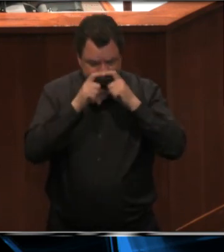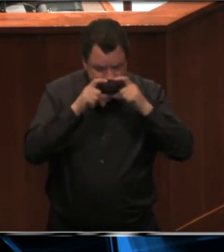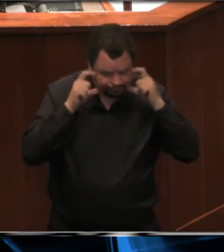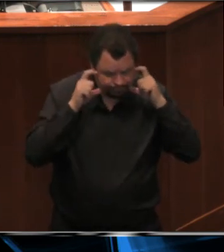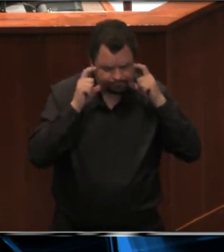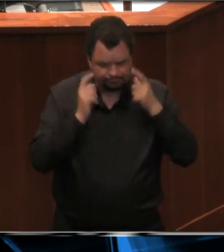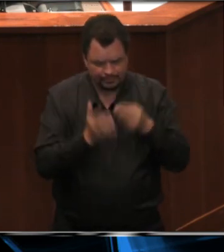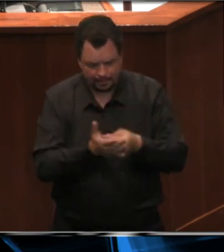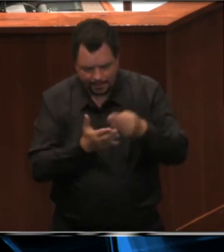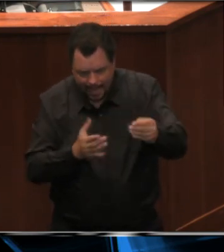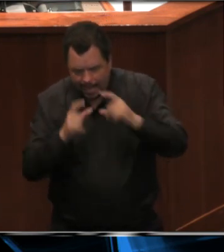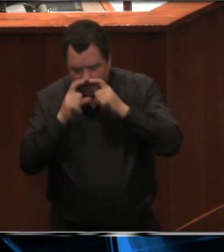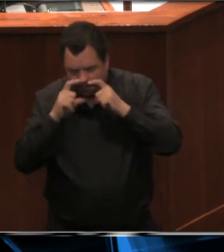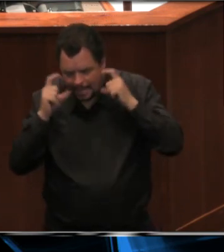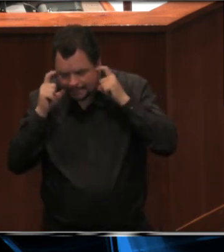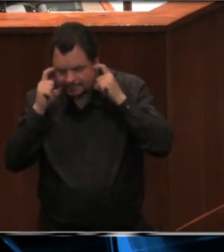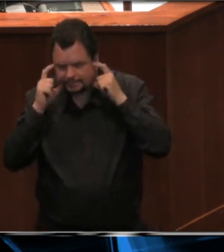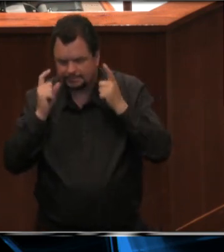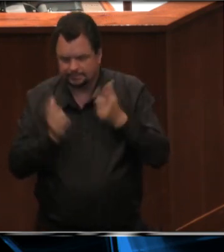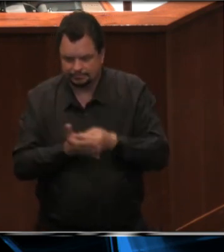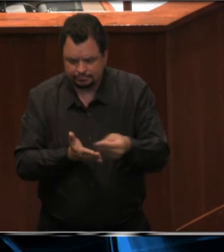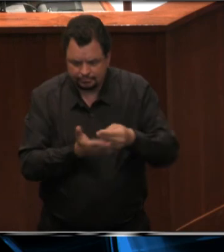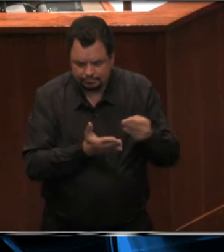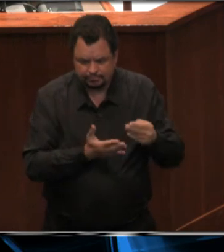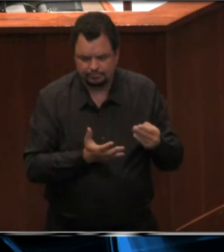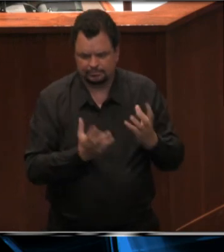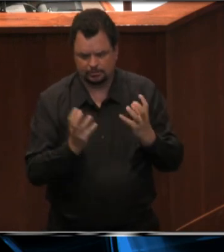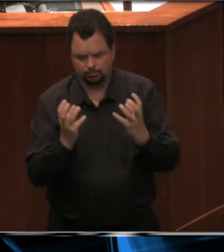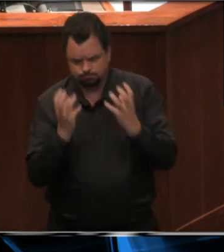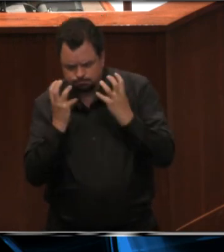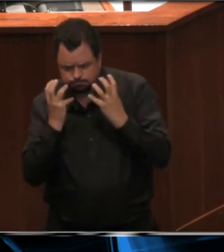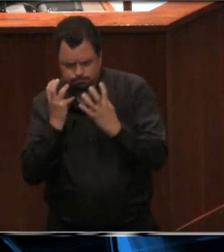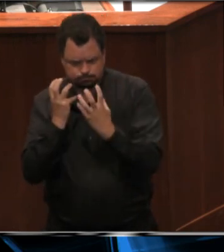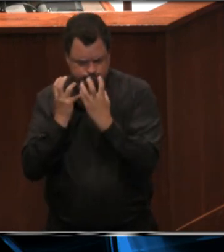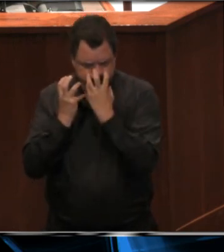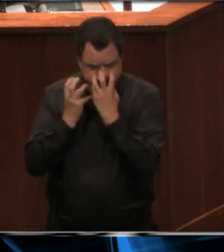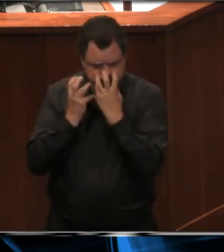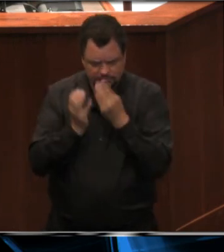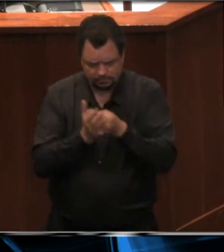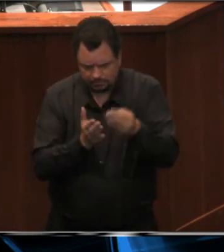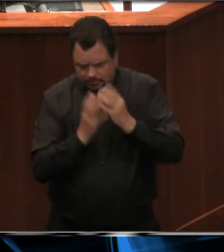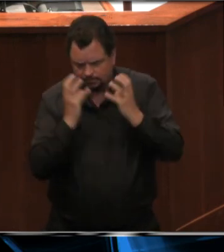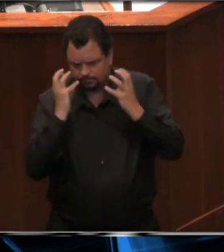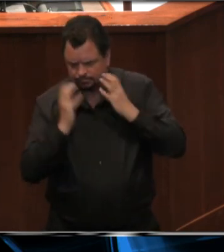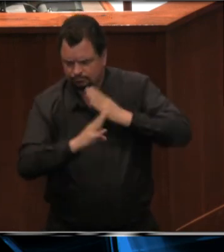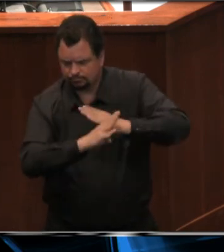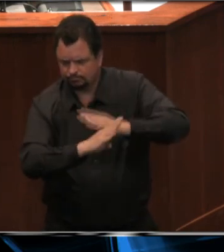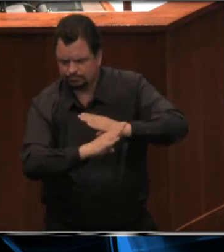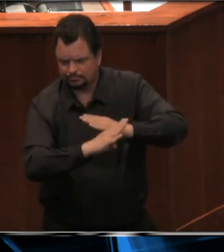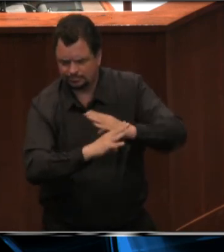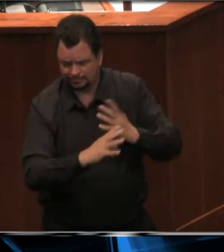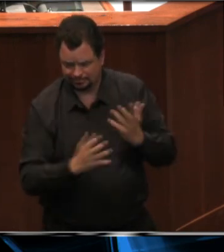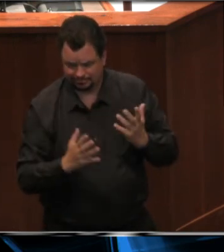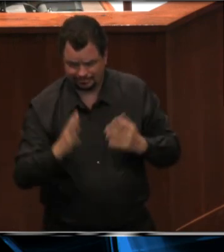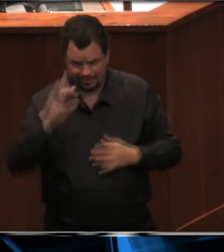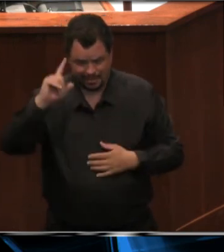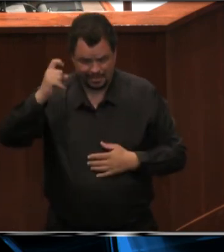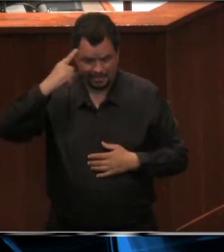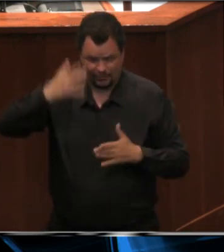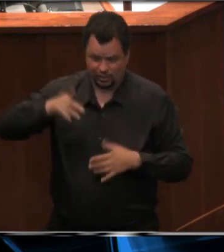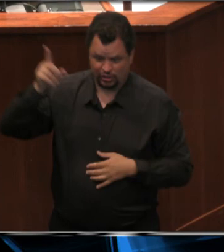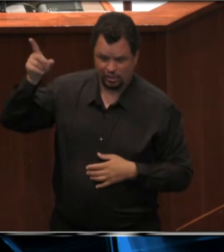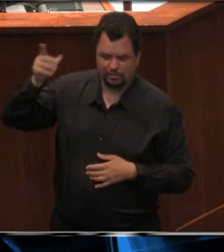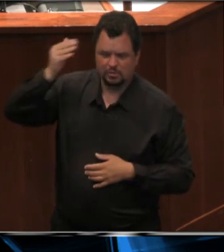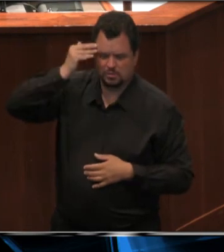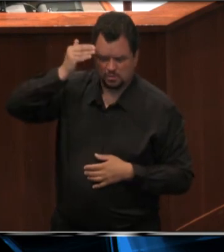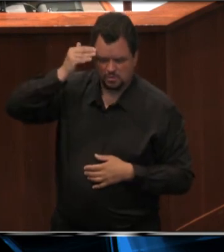has no supply of hand sanitizer, and I have been told I will get 1 mask from the governor. I don't know if that's each day or for a week or maybe that's for the year.